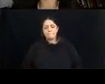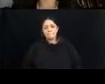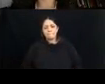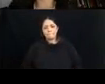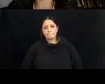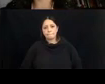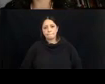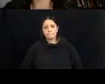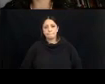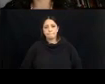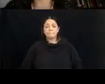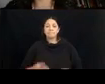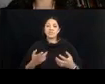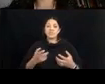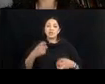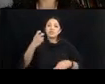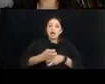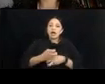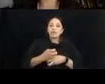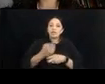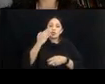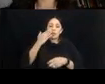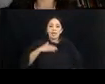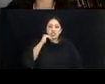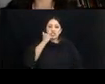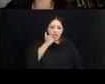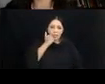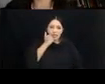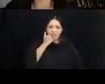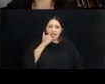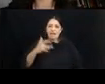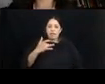The burden was pretty heavy, you know, in terms of the shame of not feeling that your parents were worth